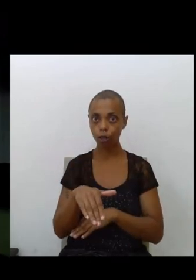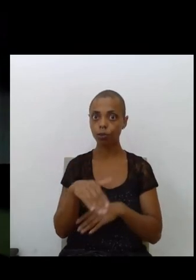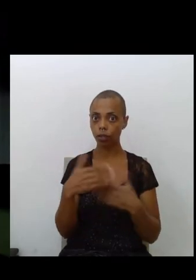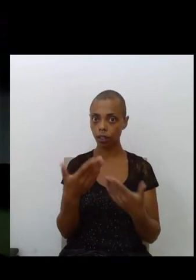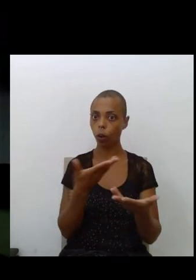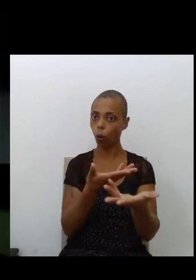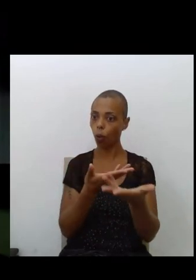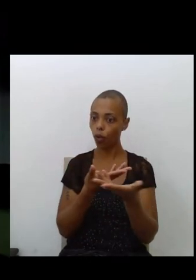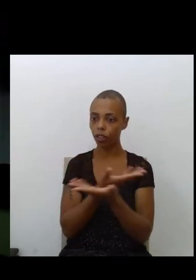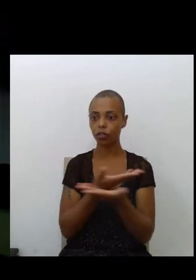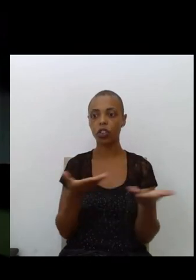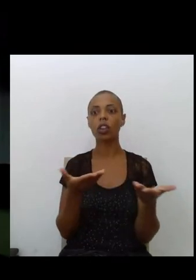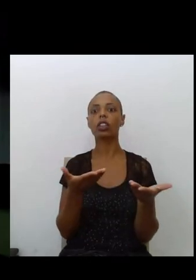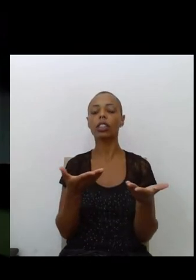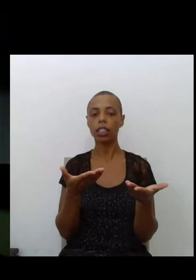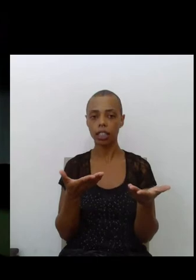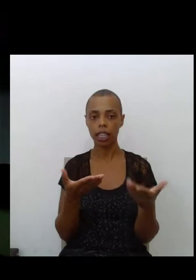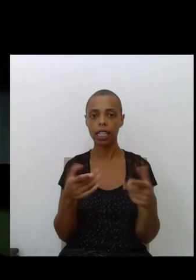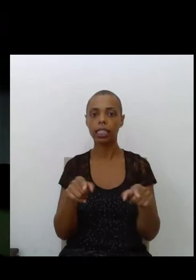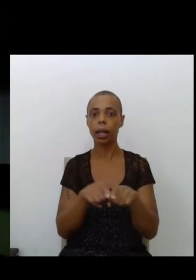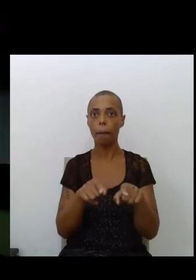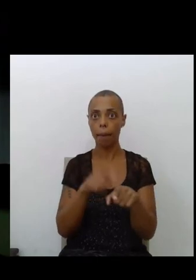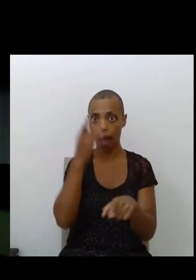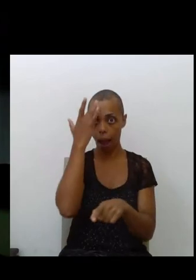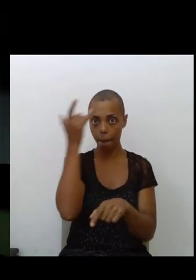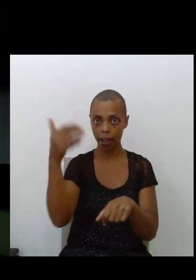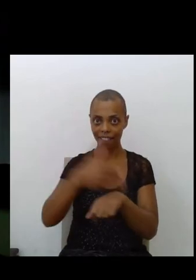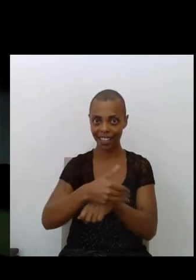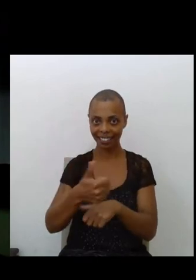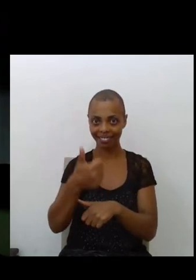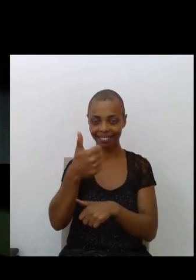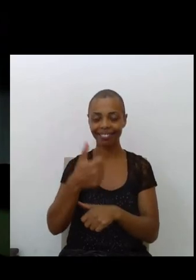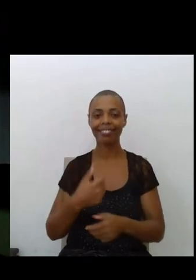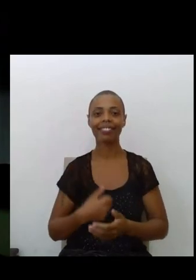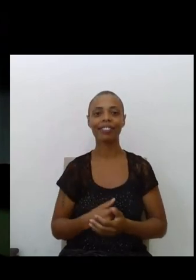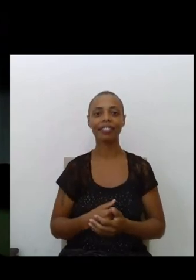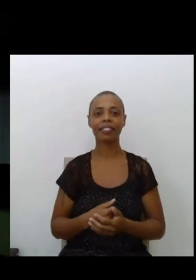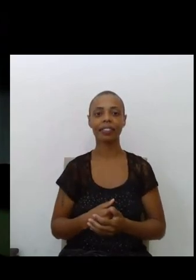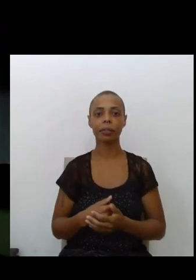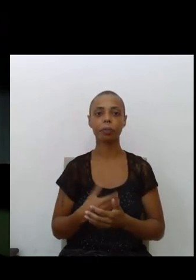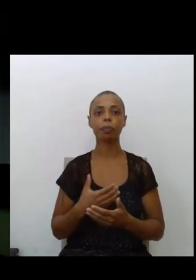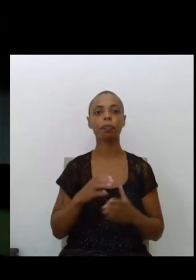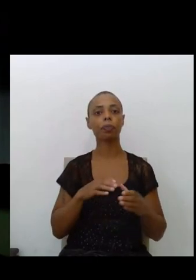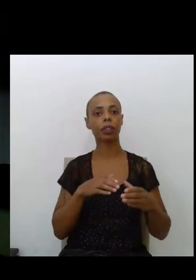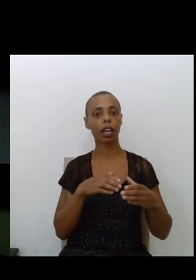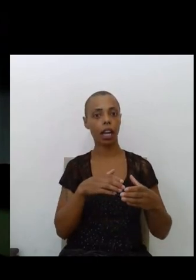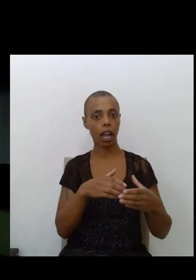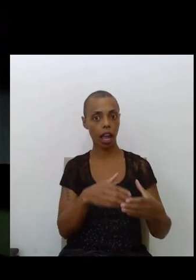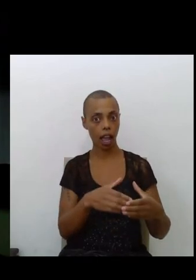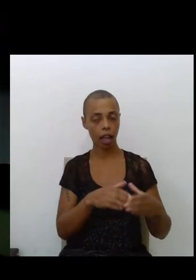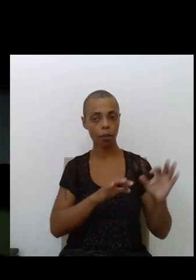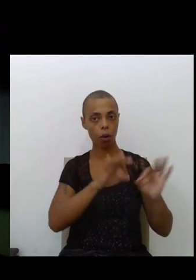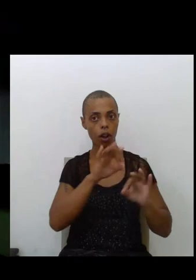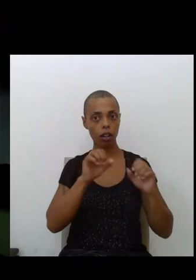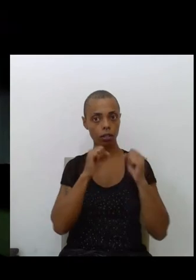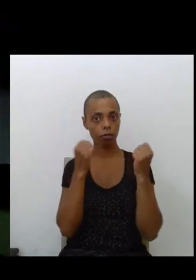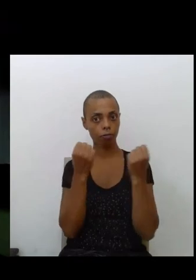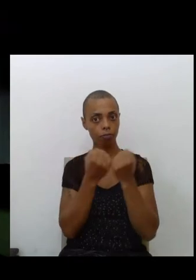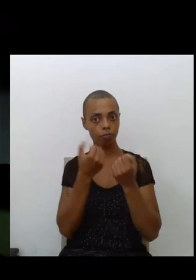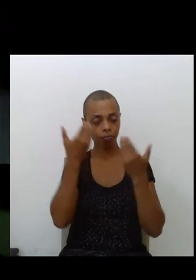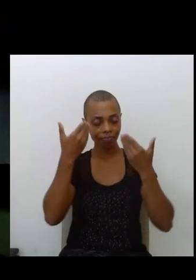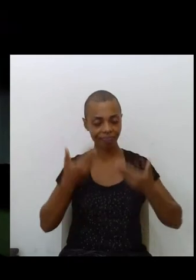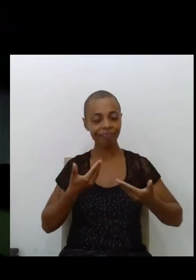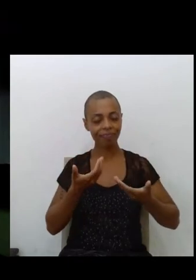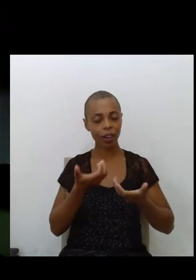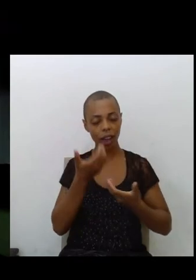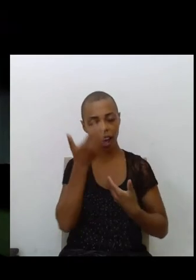Brazil time so this is my invitation to you and on behalf of the organizers